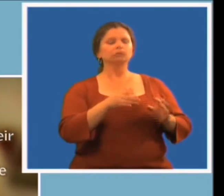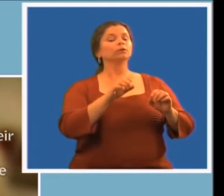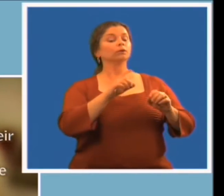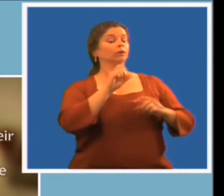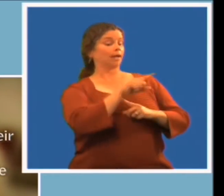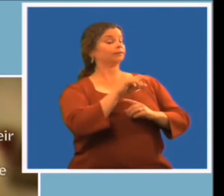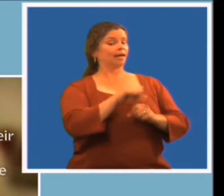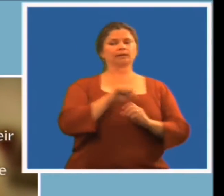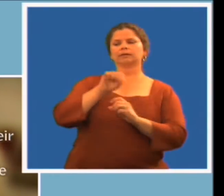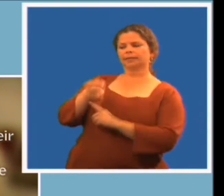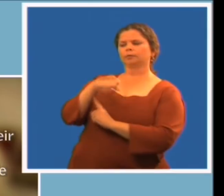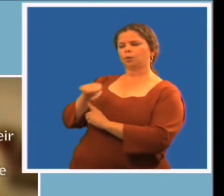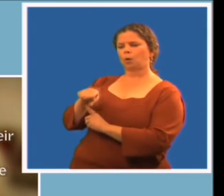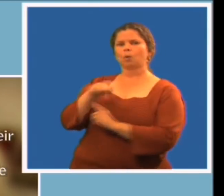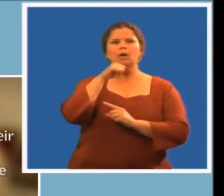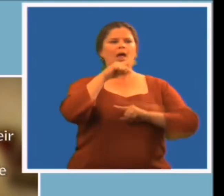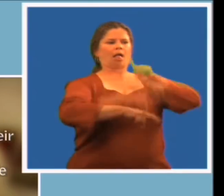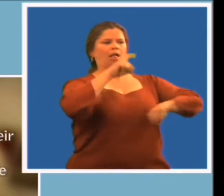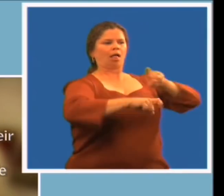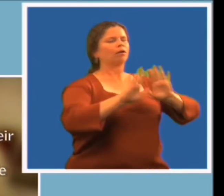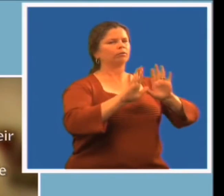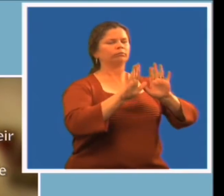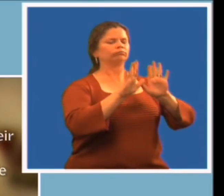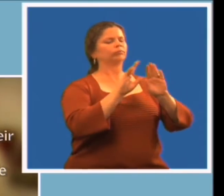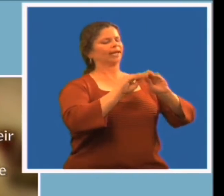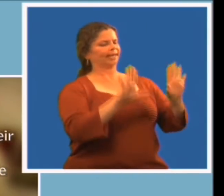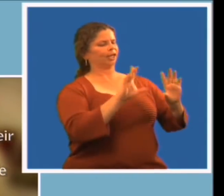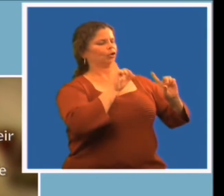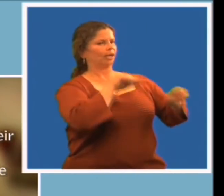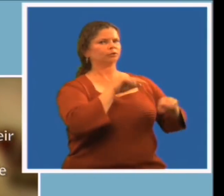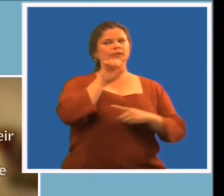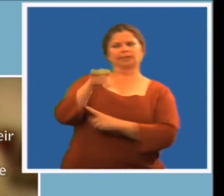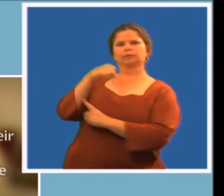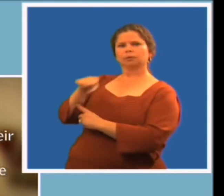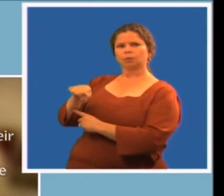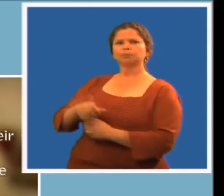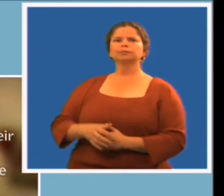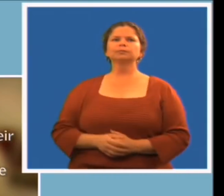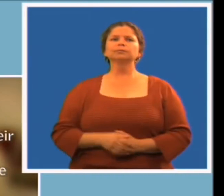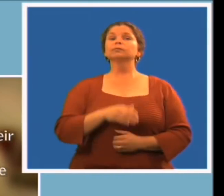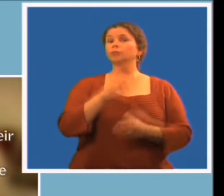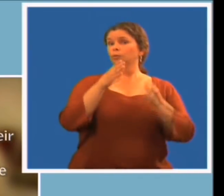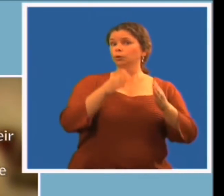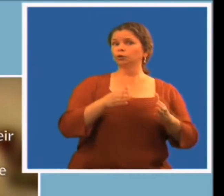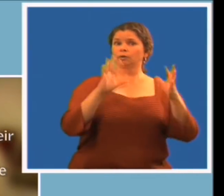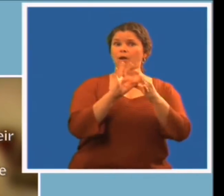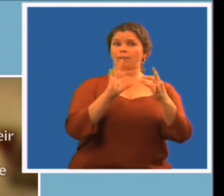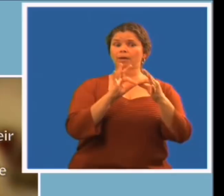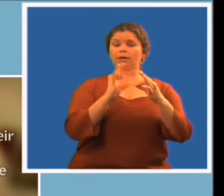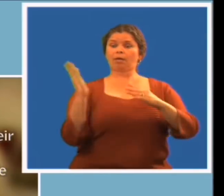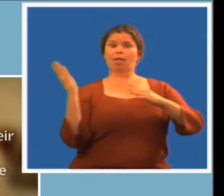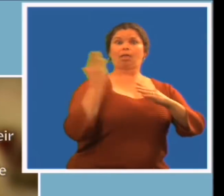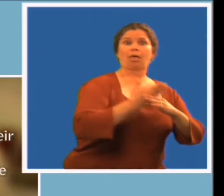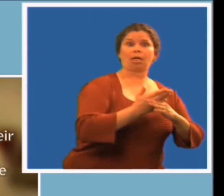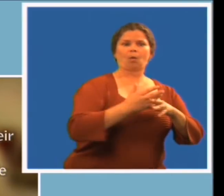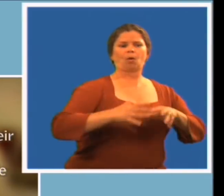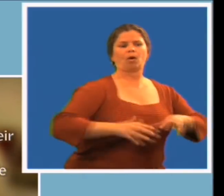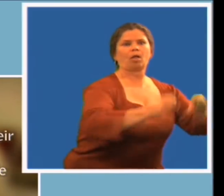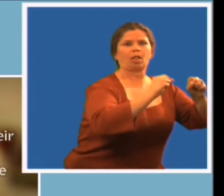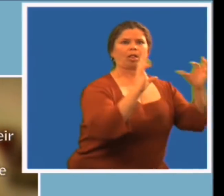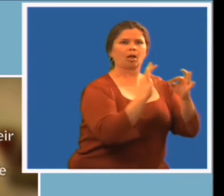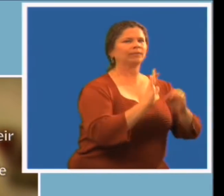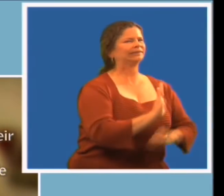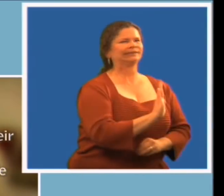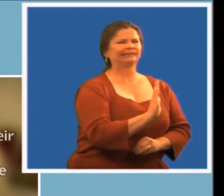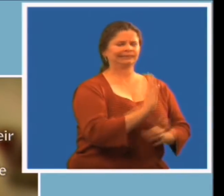could be answered with a simple yes or no if possible. Don't interrupt or finish the person's sentences. Wait